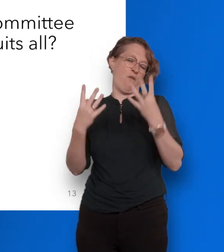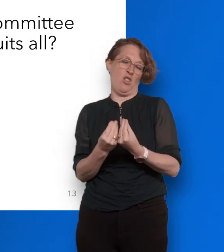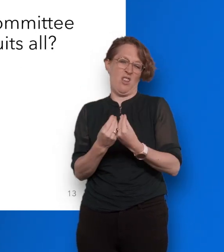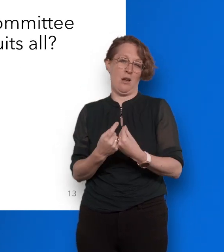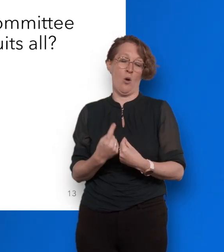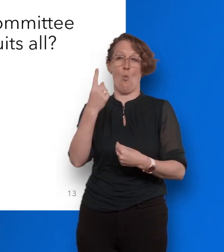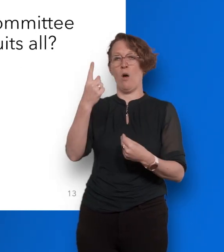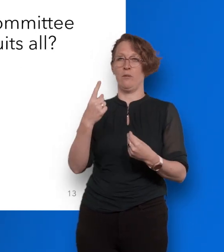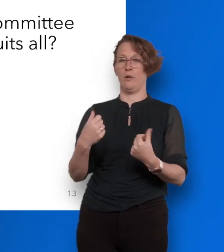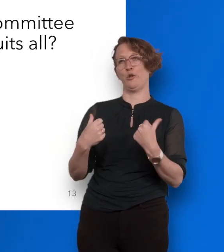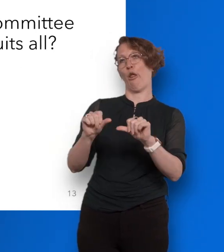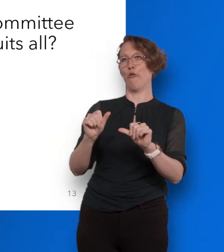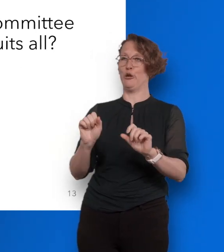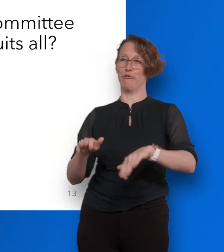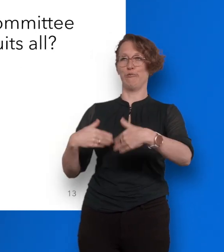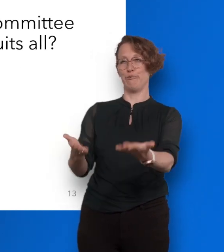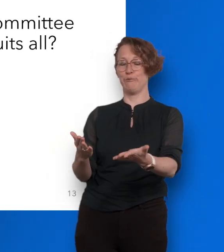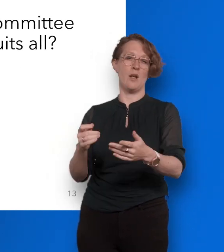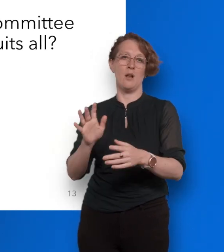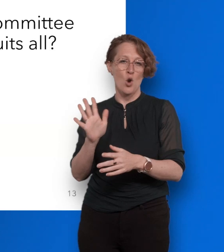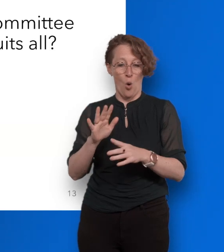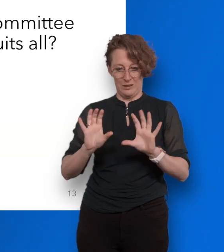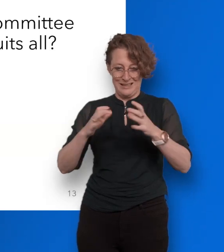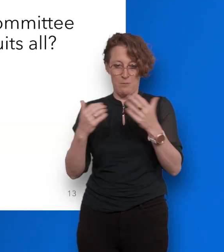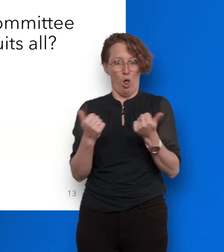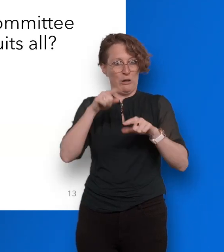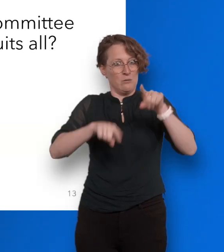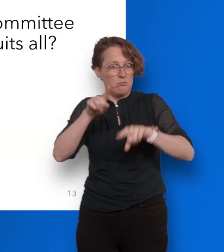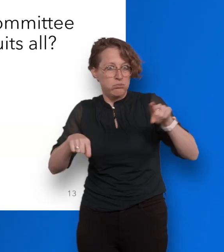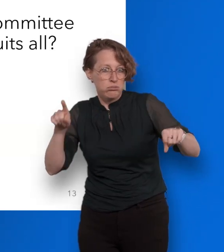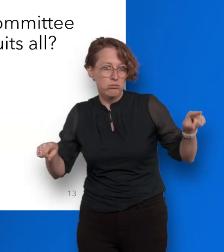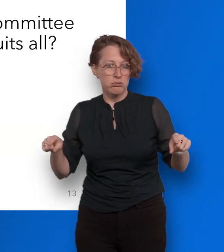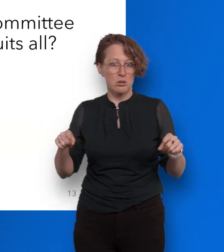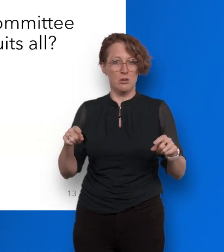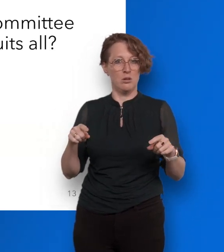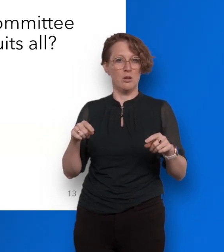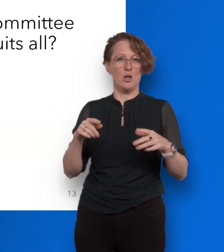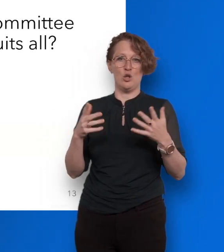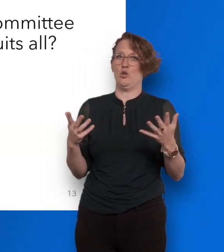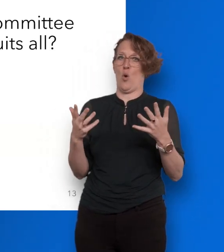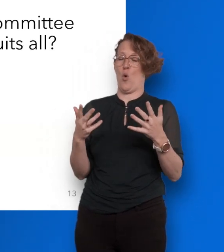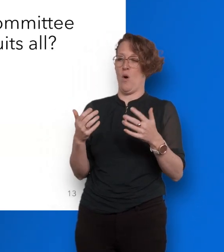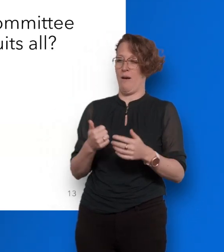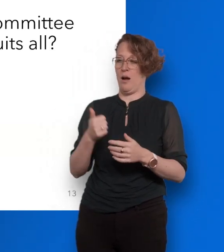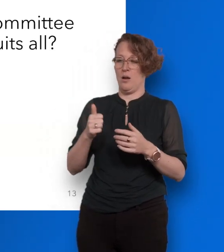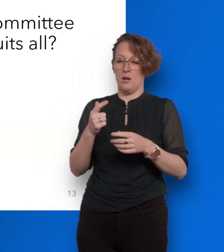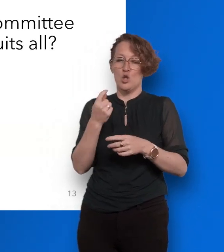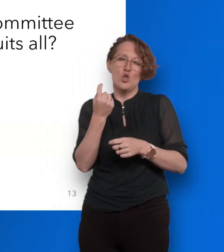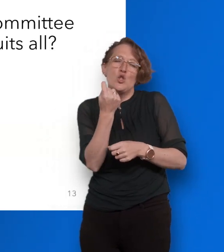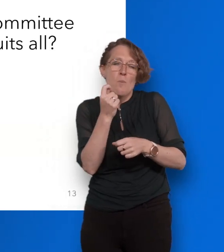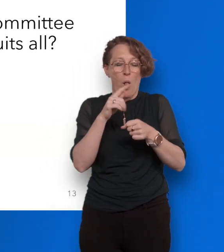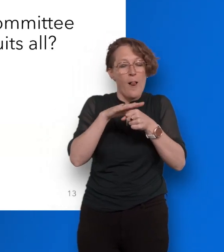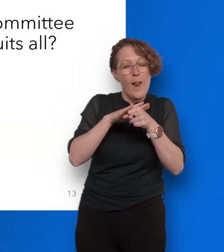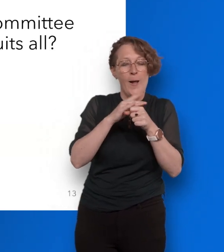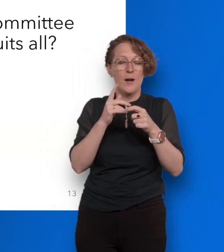with one single solution, as we're kind of hearing as a theme across today already. So where are the